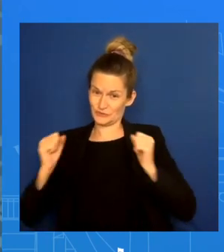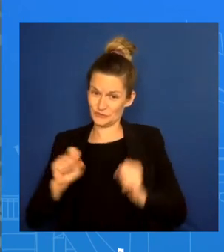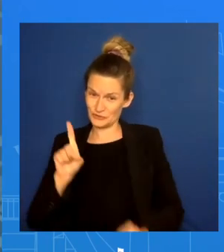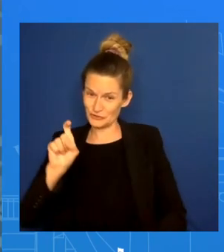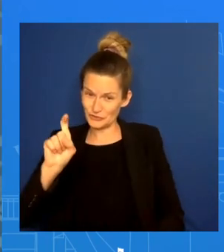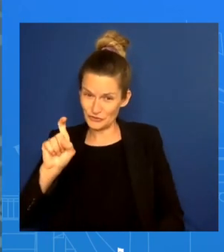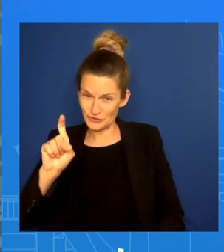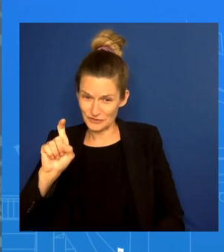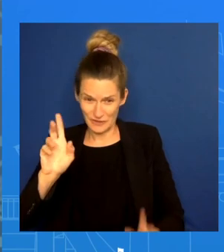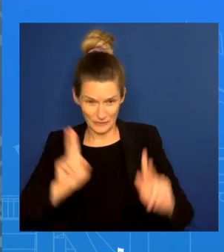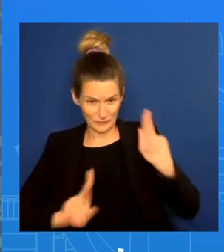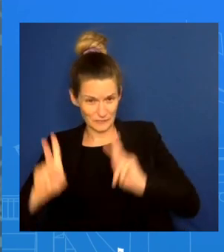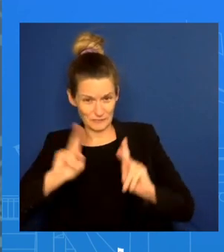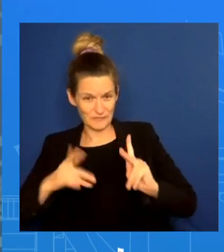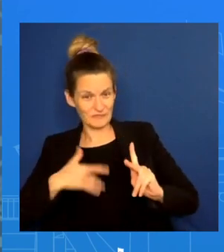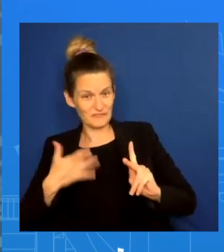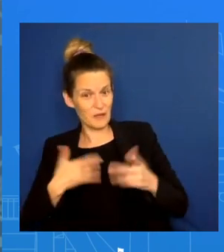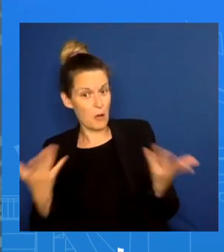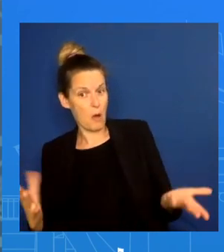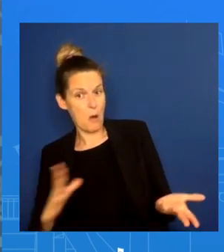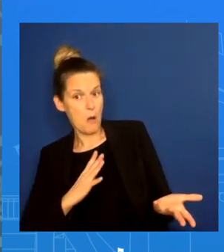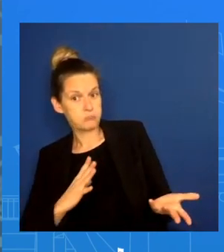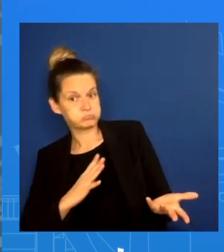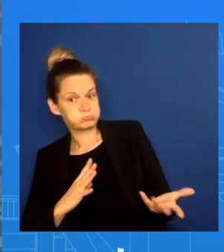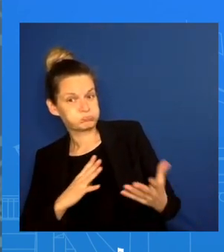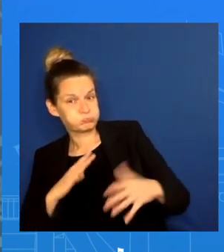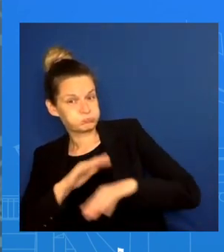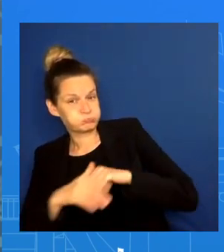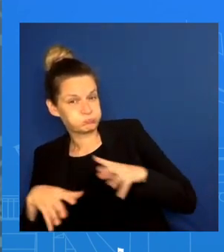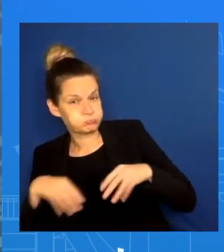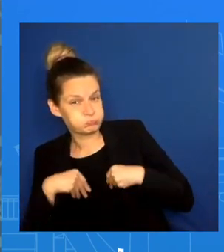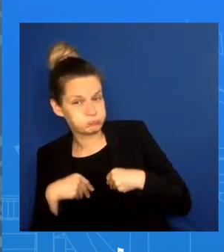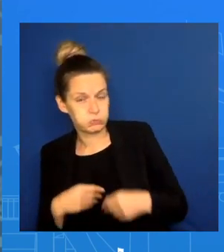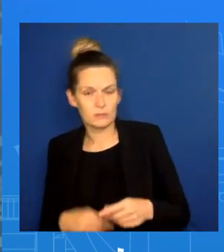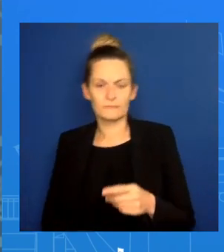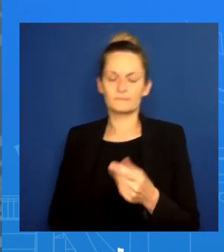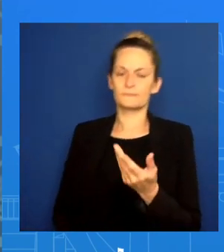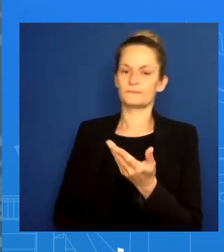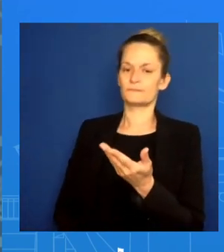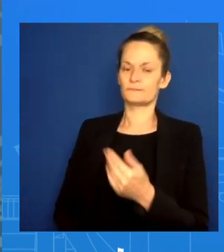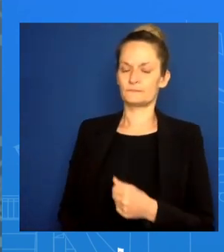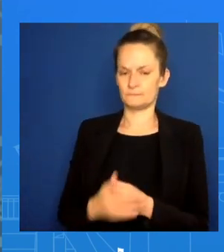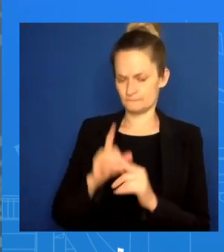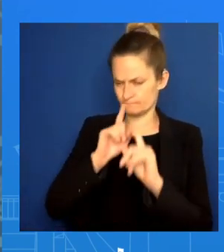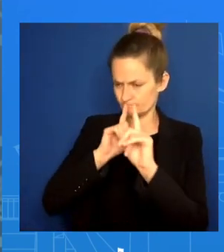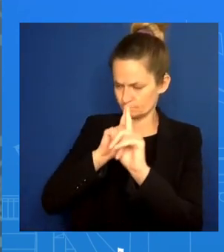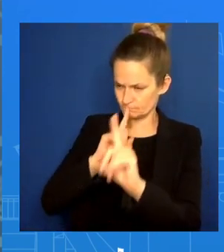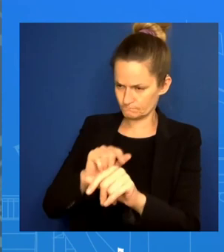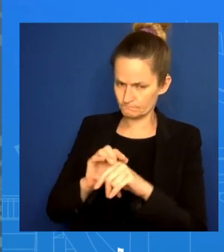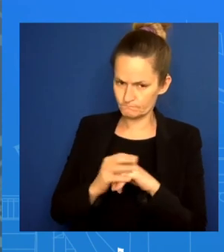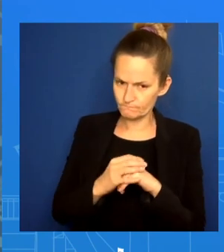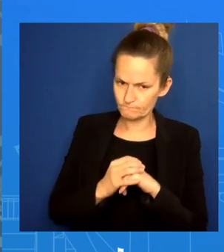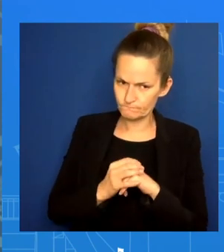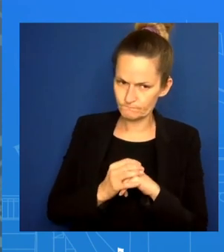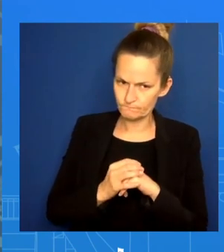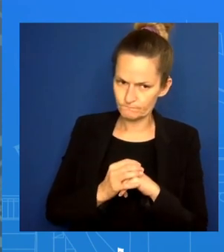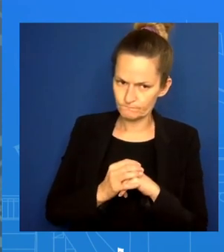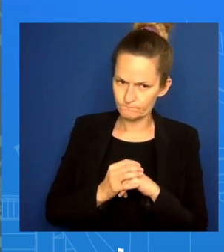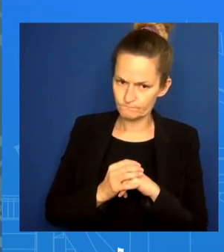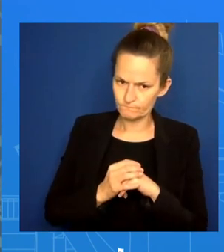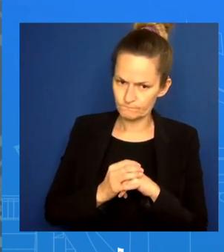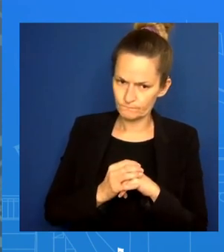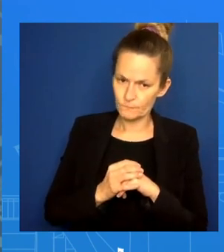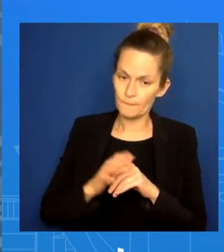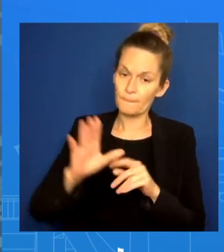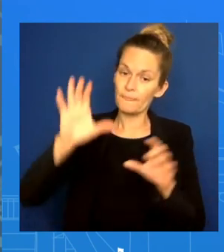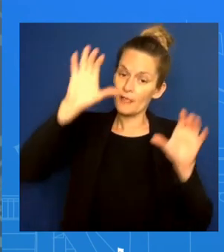I think I think Karine's talked to you about the task force that the president stood up to work with suppliers and distributors around the world to see if we can't